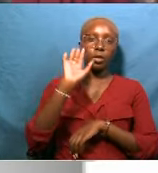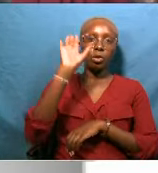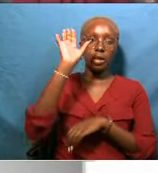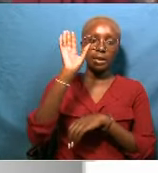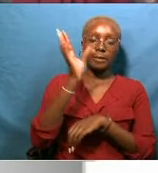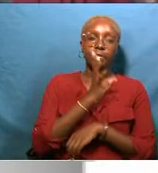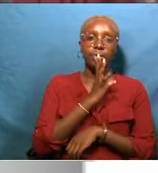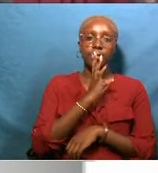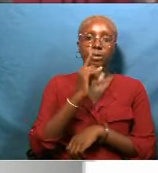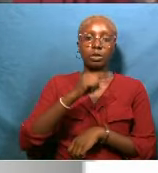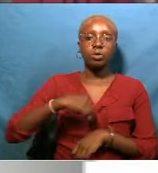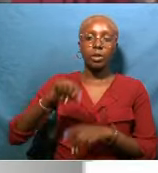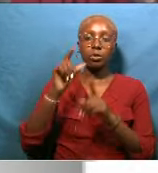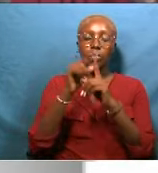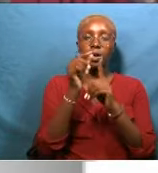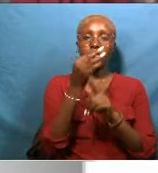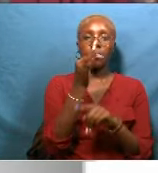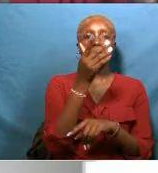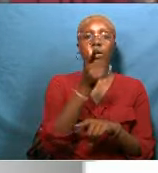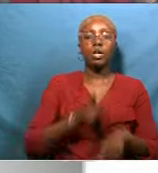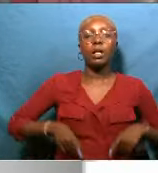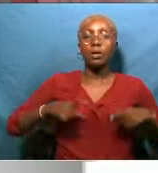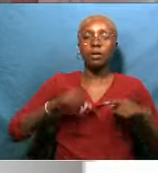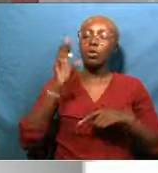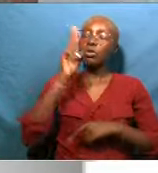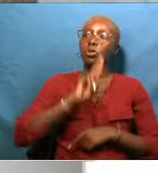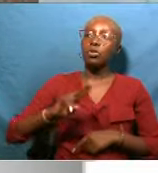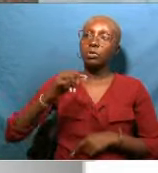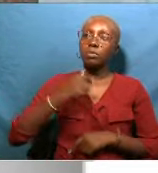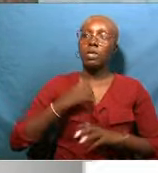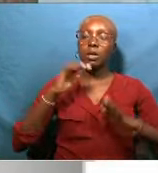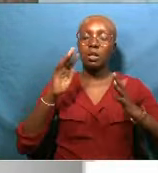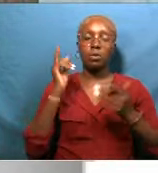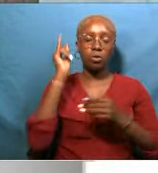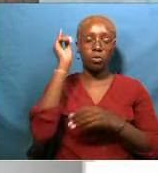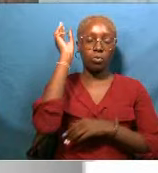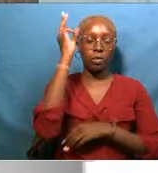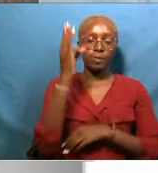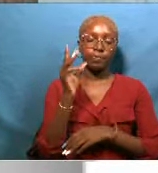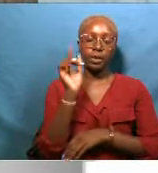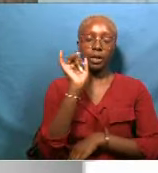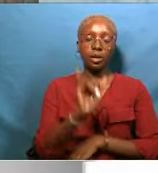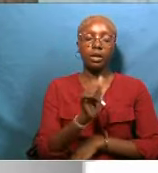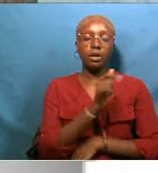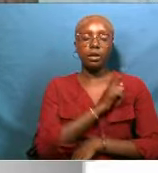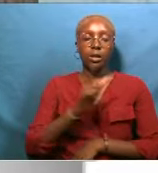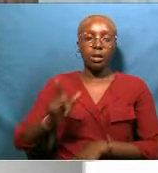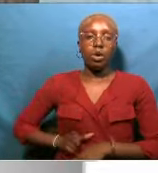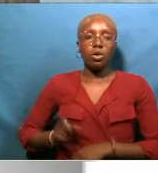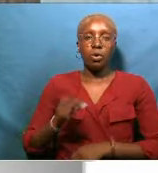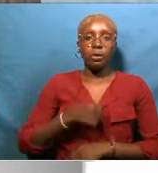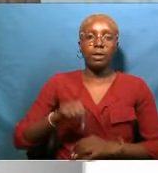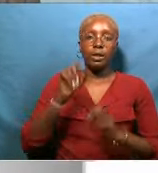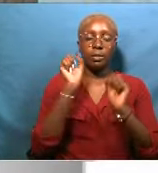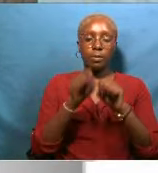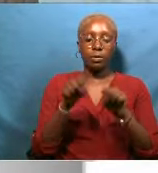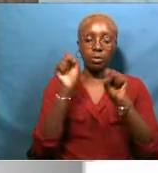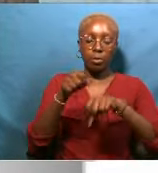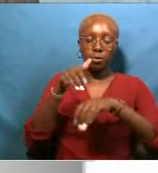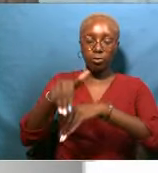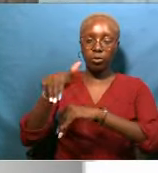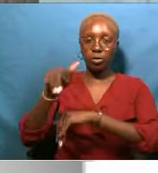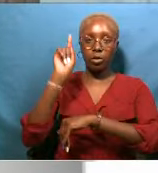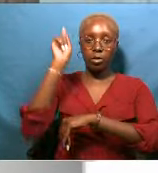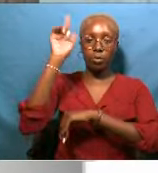word, the word of life. Use me as you will, that, Lord, we shall be able to follow you all the days of our